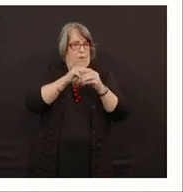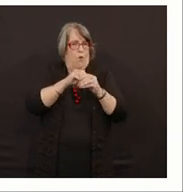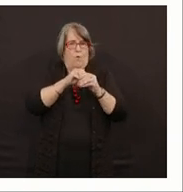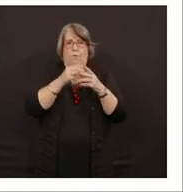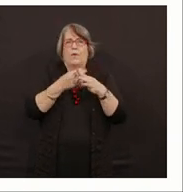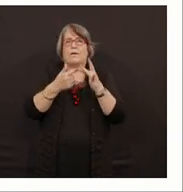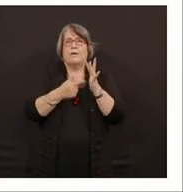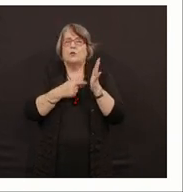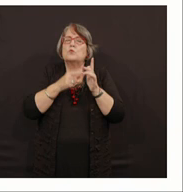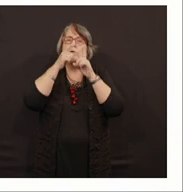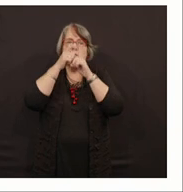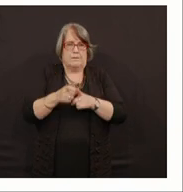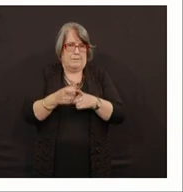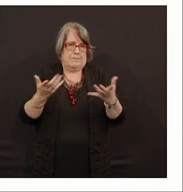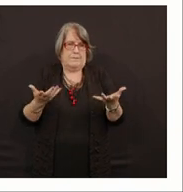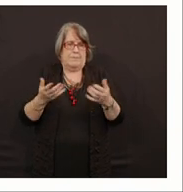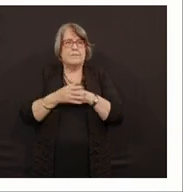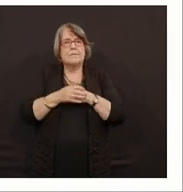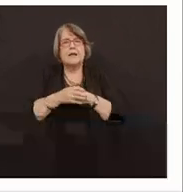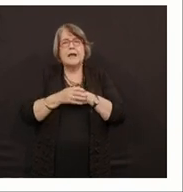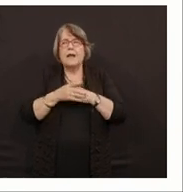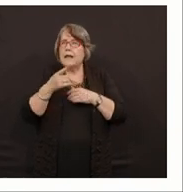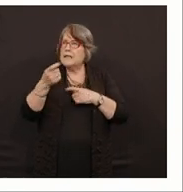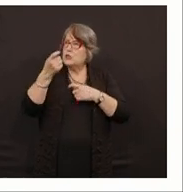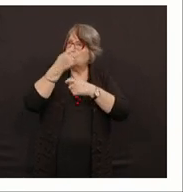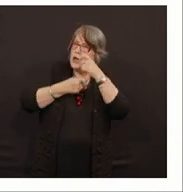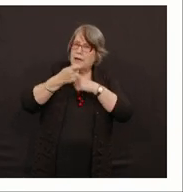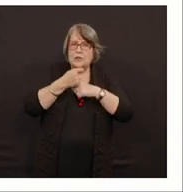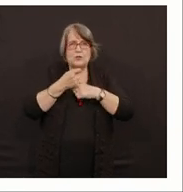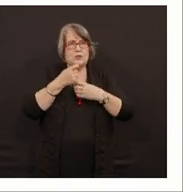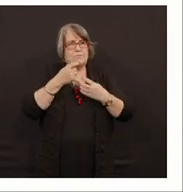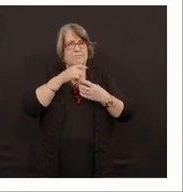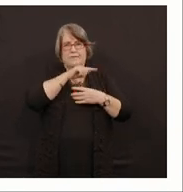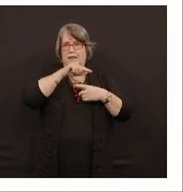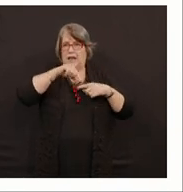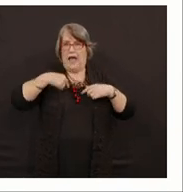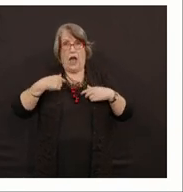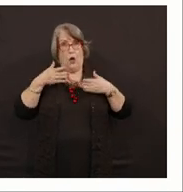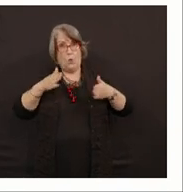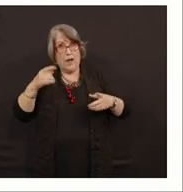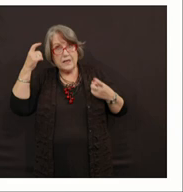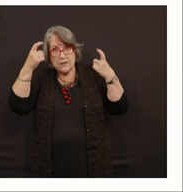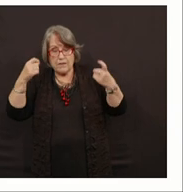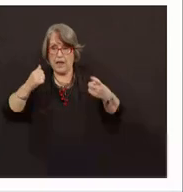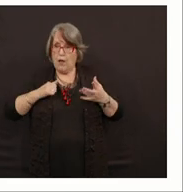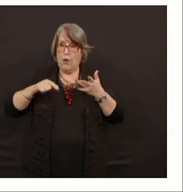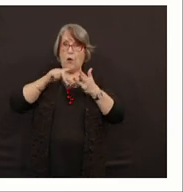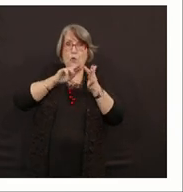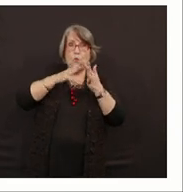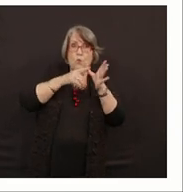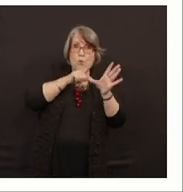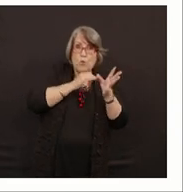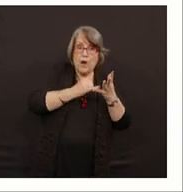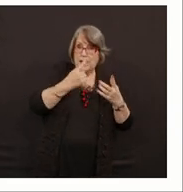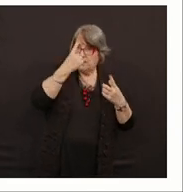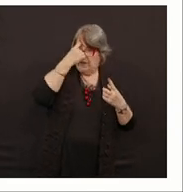it because it is too hard, and it sort of changes our own ways of thinking and our own ways of thinking about